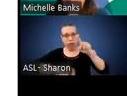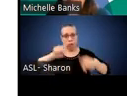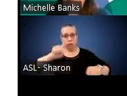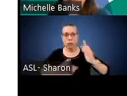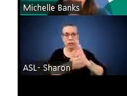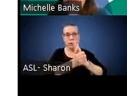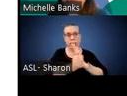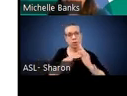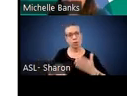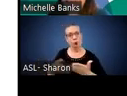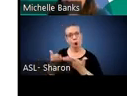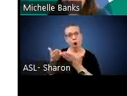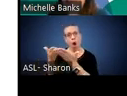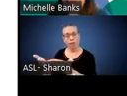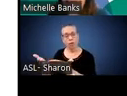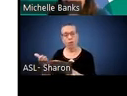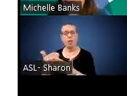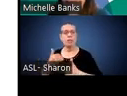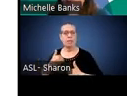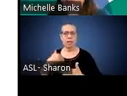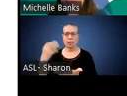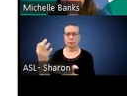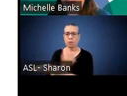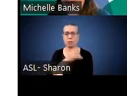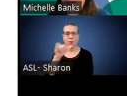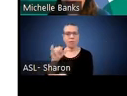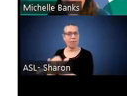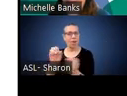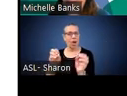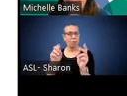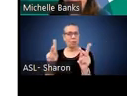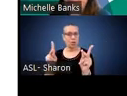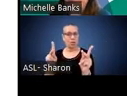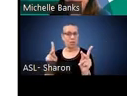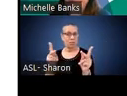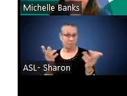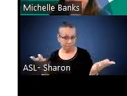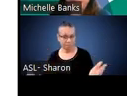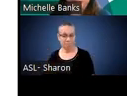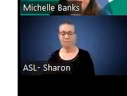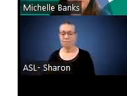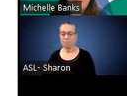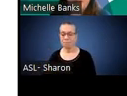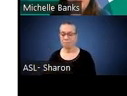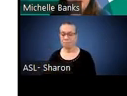to the workforce to have a slice of that opportunity pie, if you will.